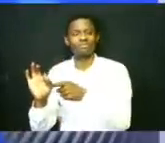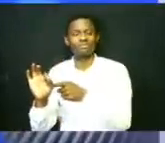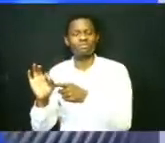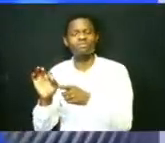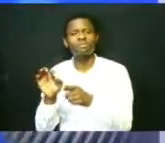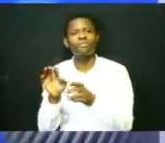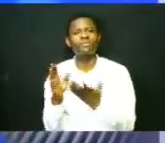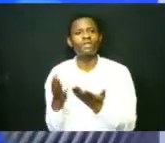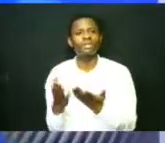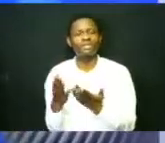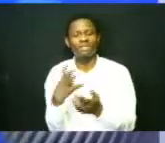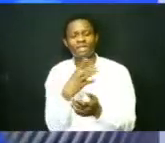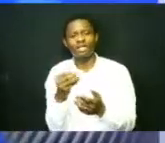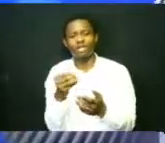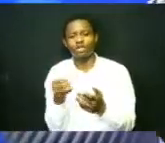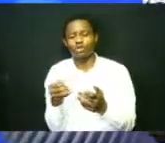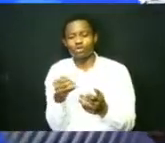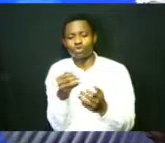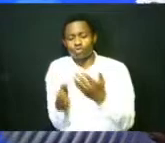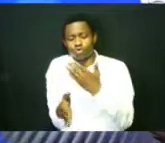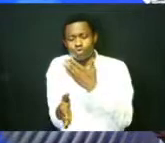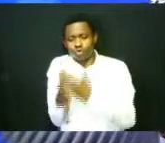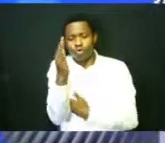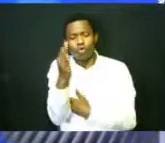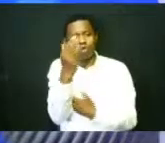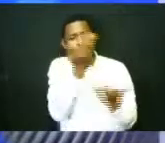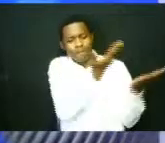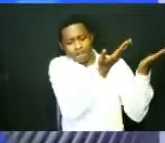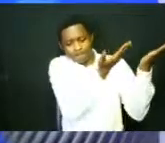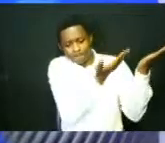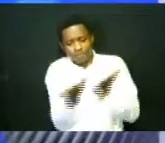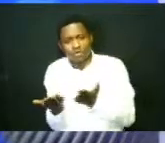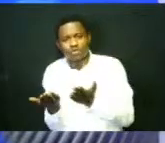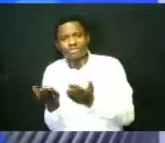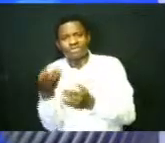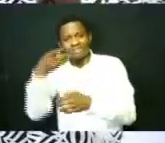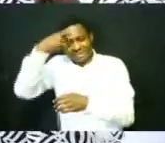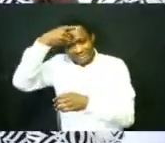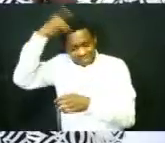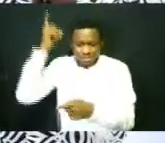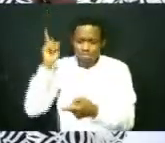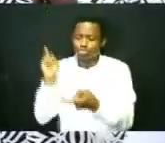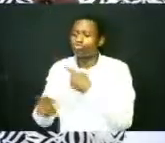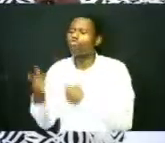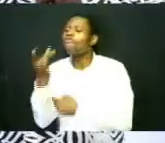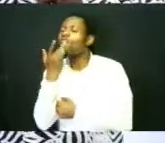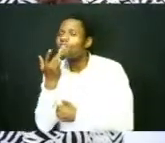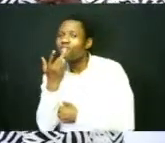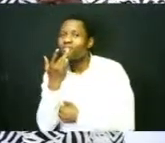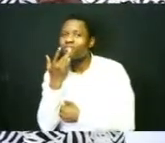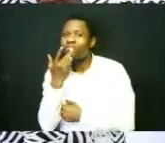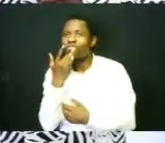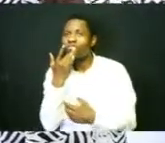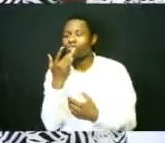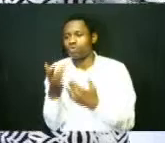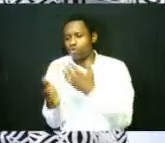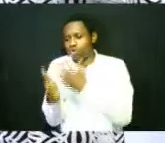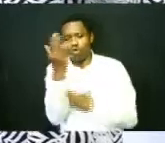Bible says now God had brought Daniel into favor. And